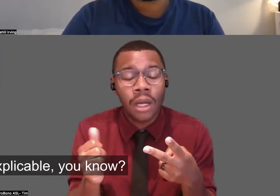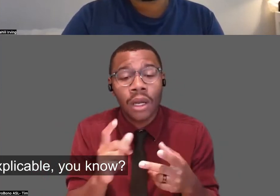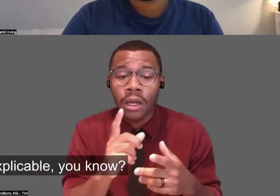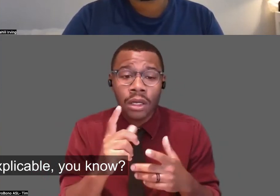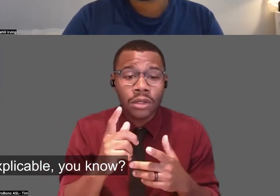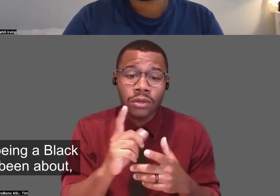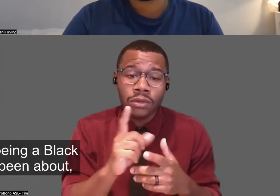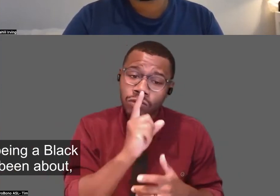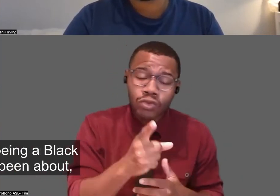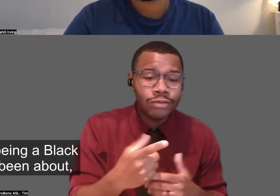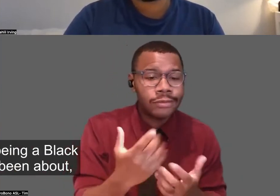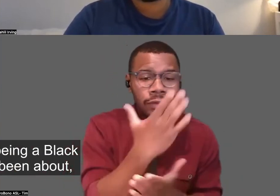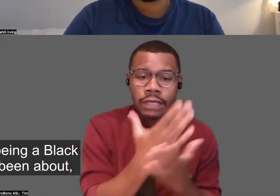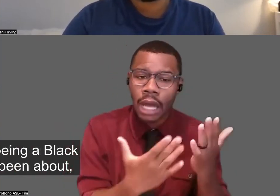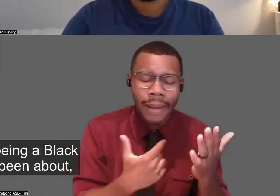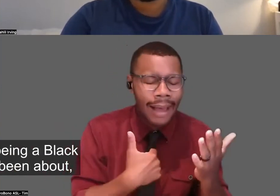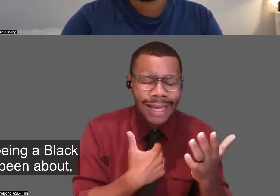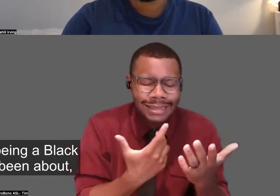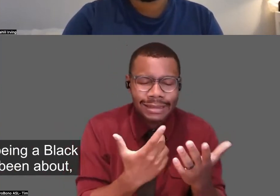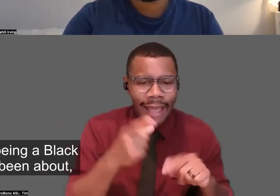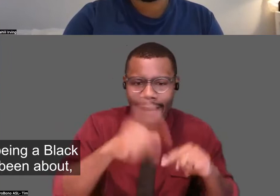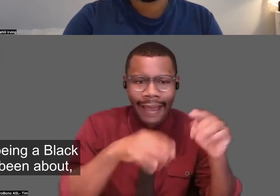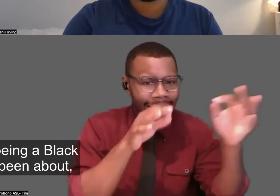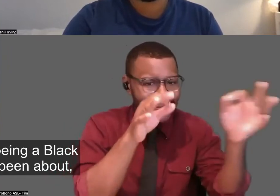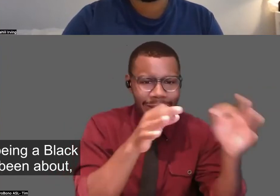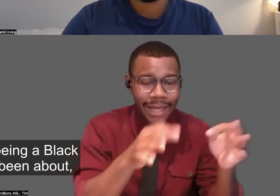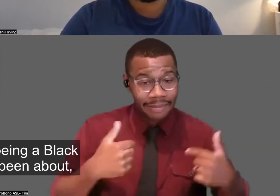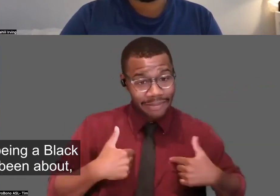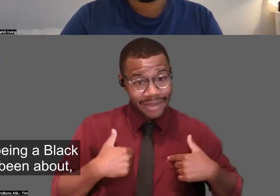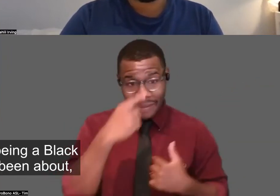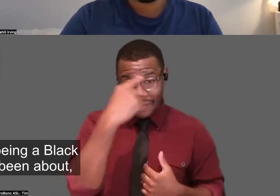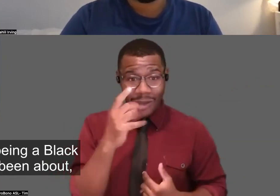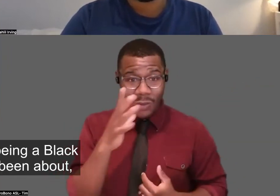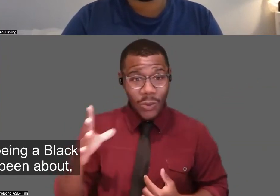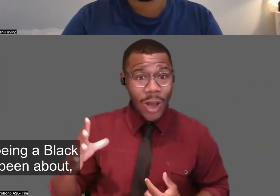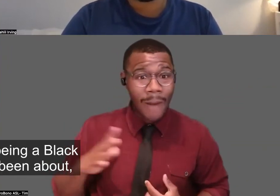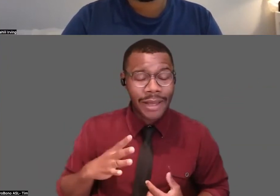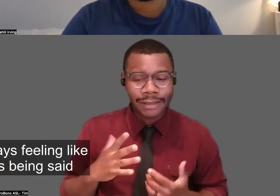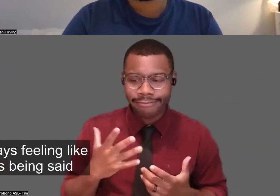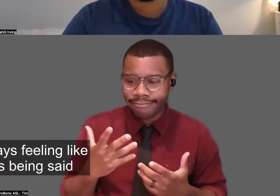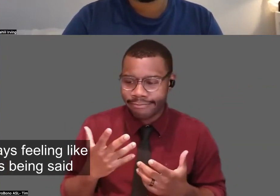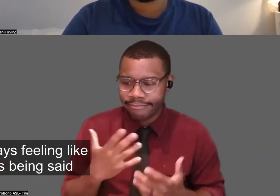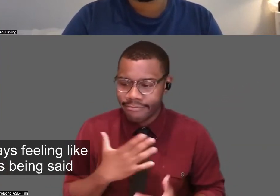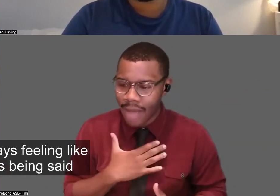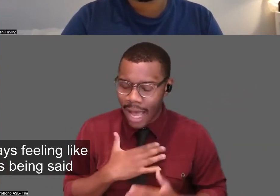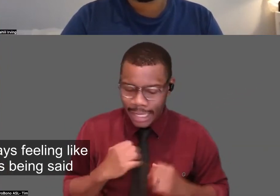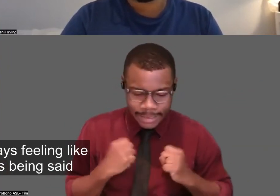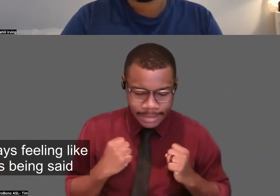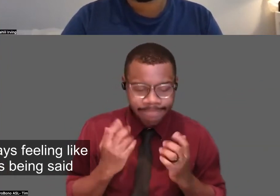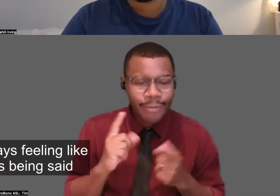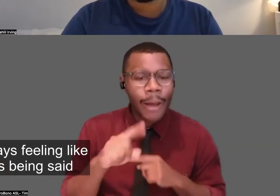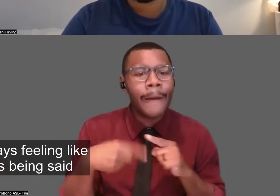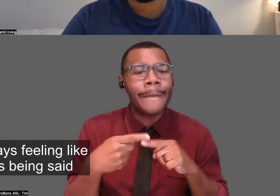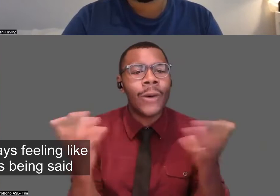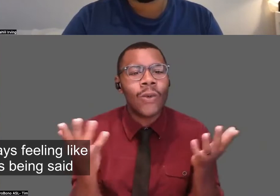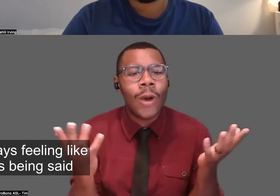you know, and for me, being a Black woman has been about, you know, always